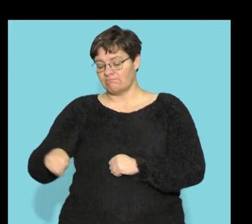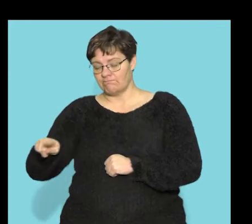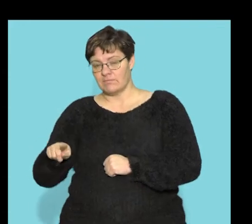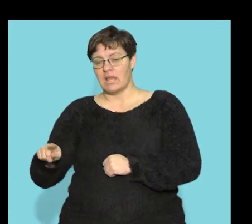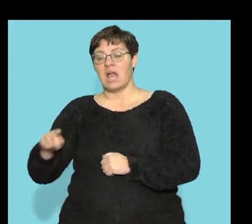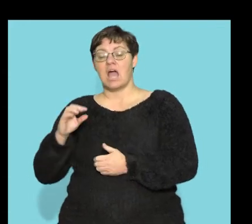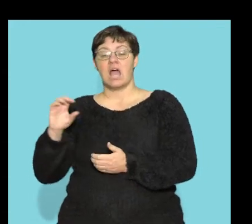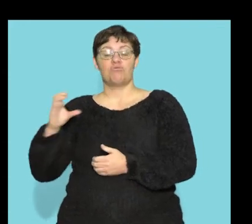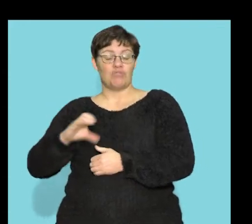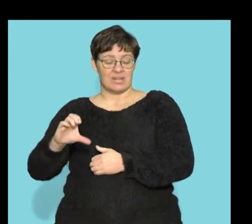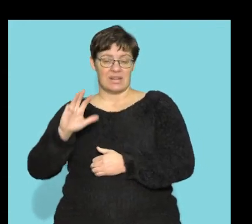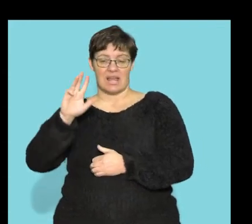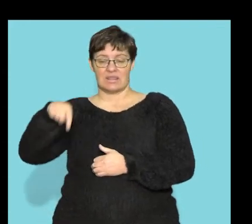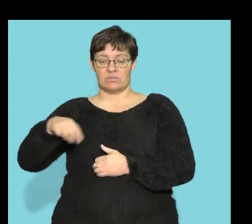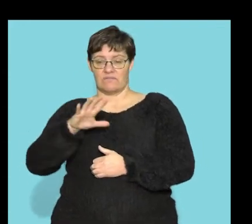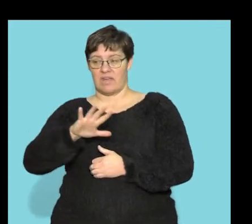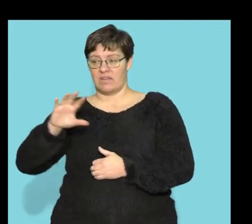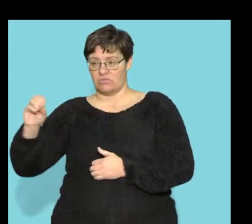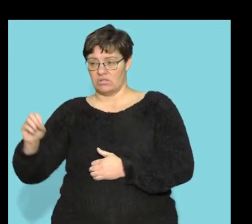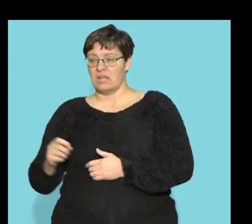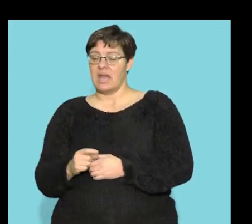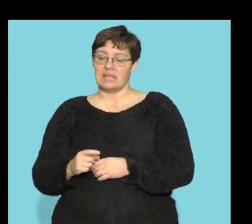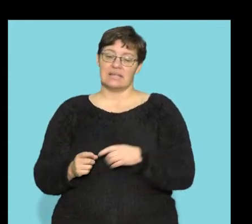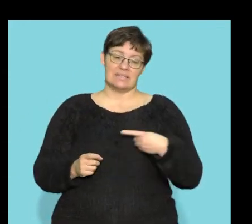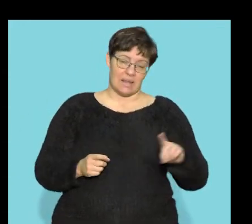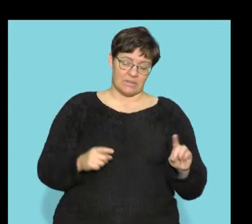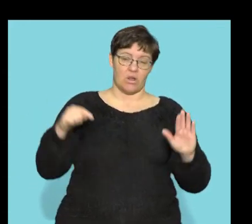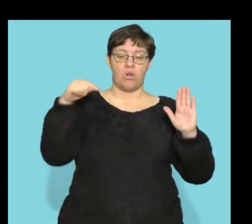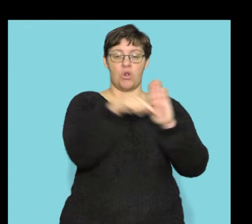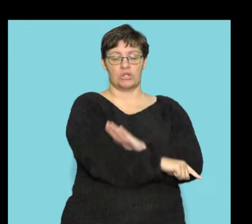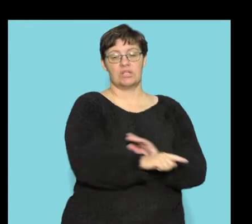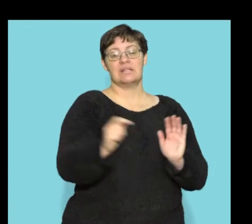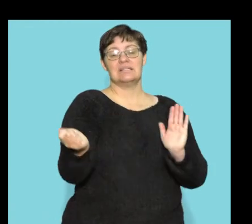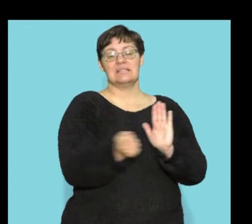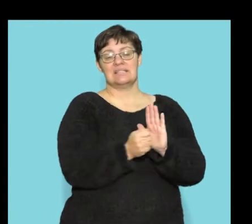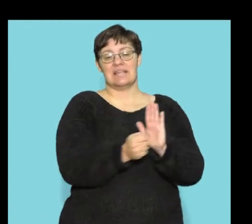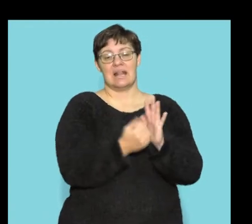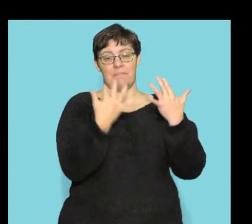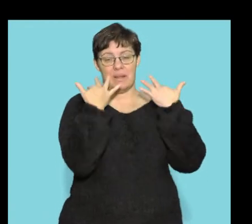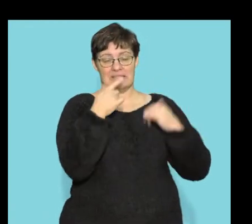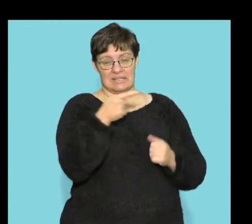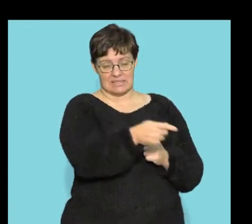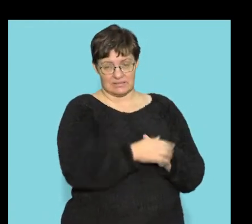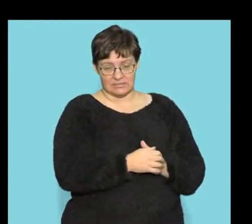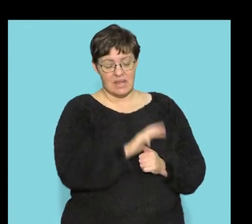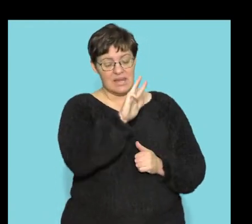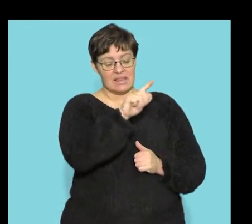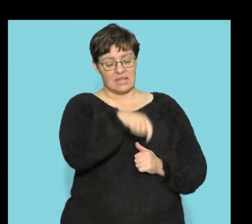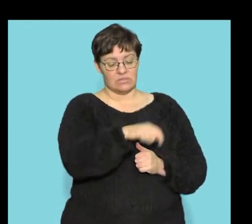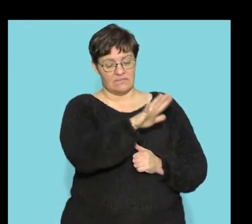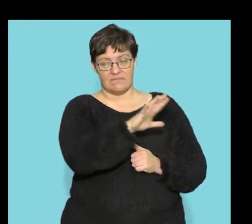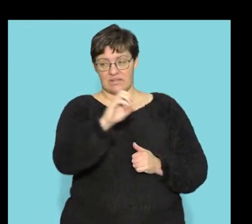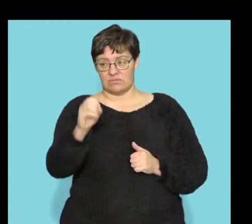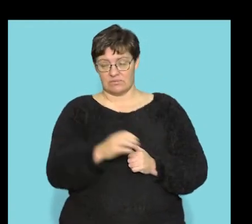9,500, and obviously you're going to debit a loss on sale of plastic bags of 9,500.